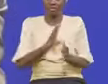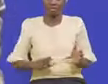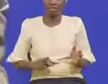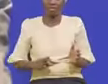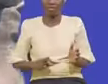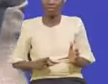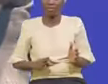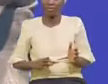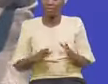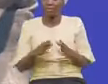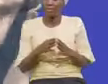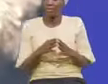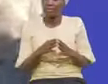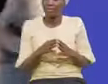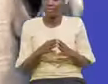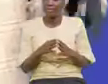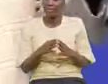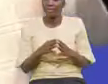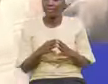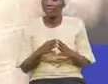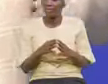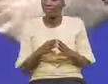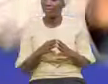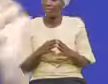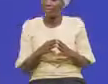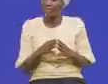Sinya am Kristo Yesu la kweli.